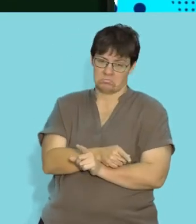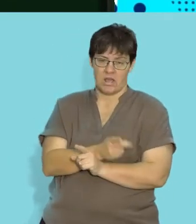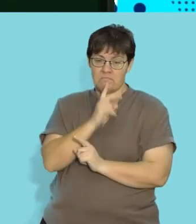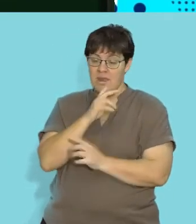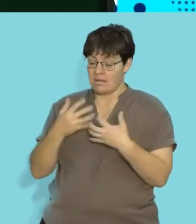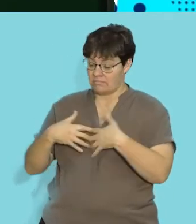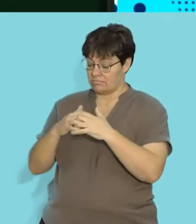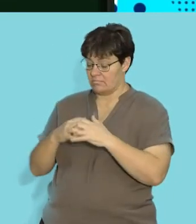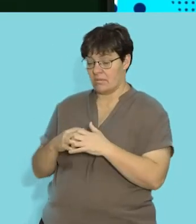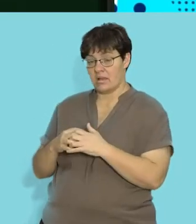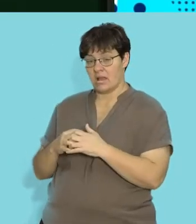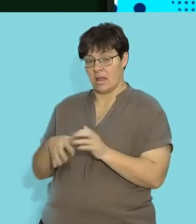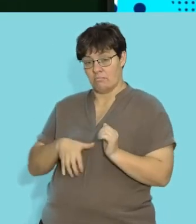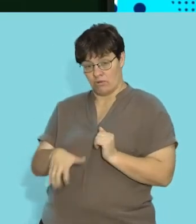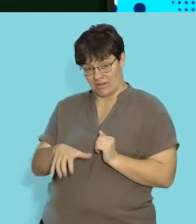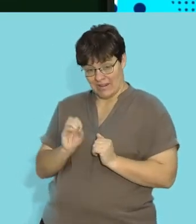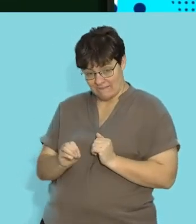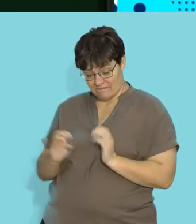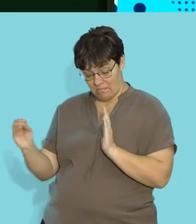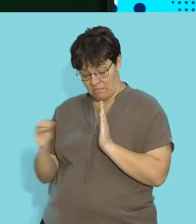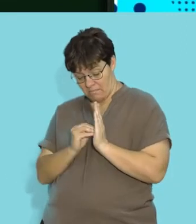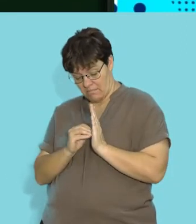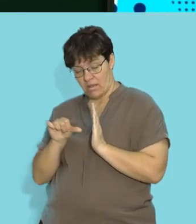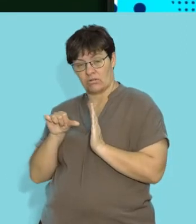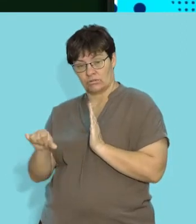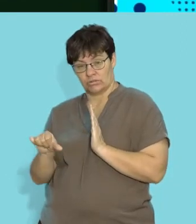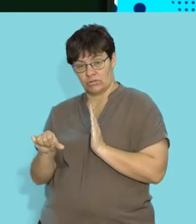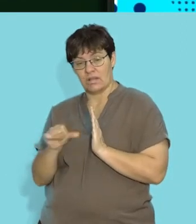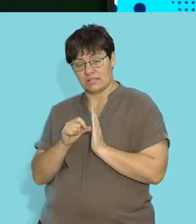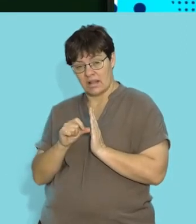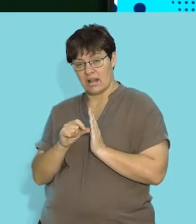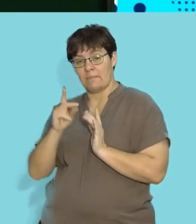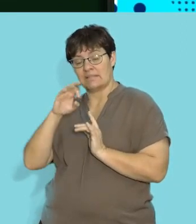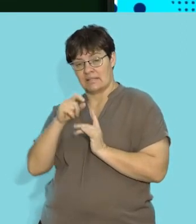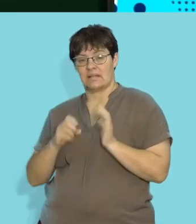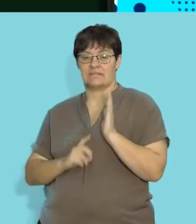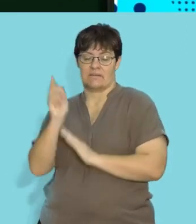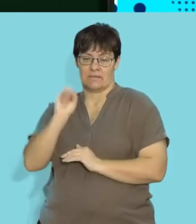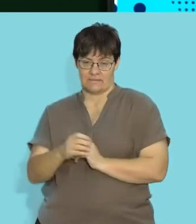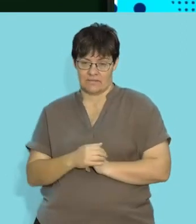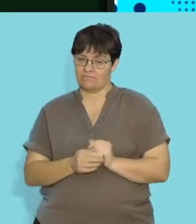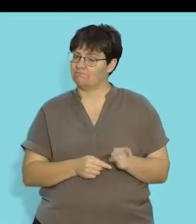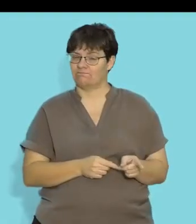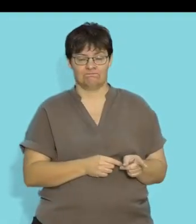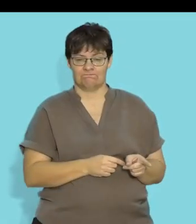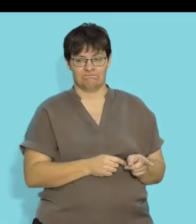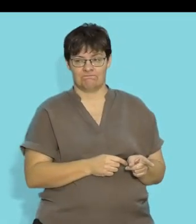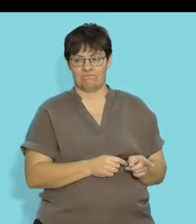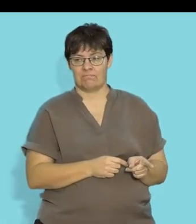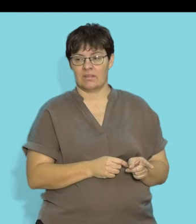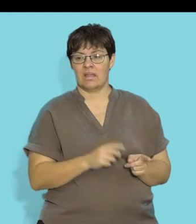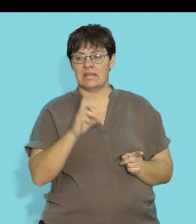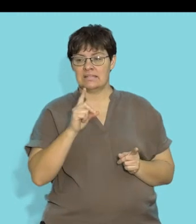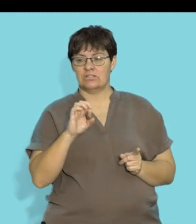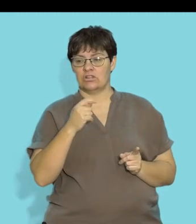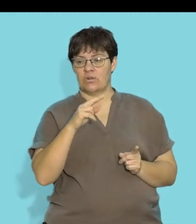that when implantation takes place, that implantation is maintained until the placenta develops. So this would be